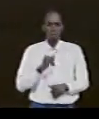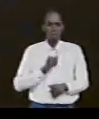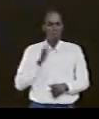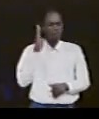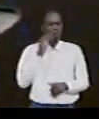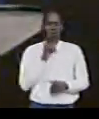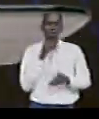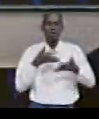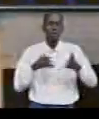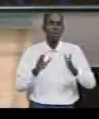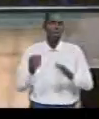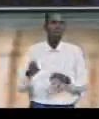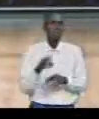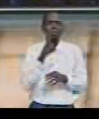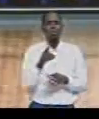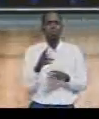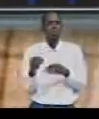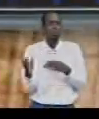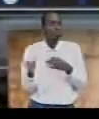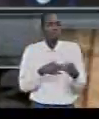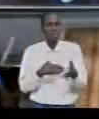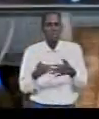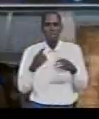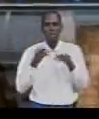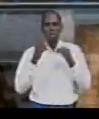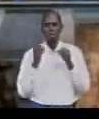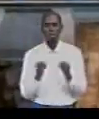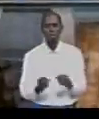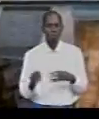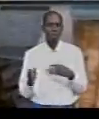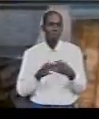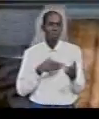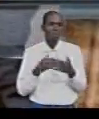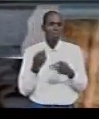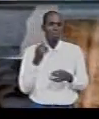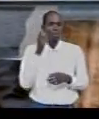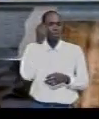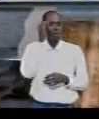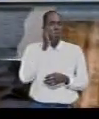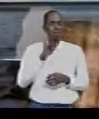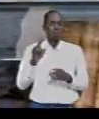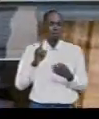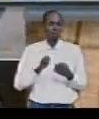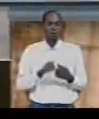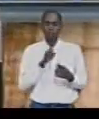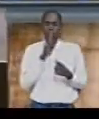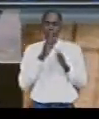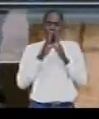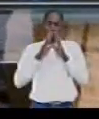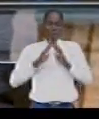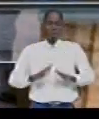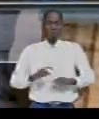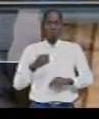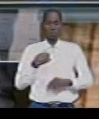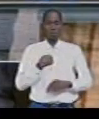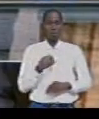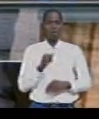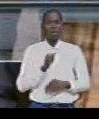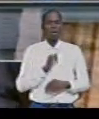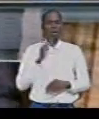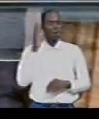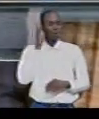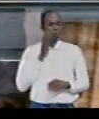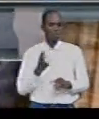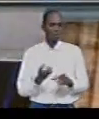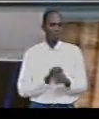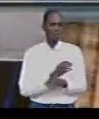anyone, whatever the power, whatever the understanding, to silence me, I'll take all these